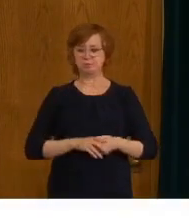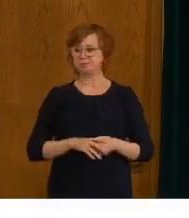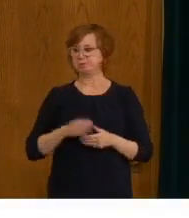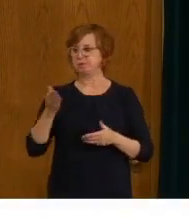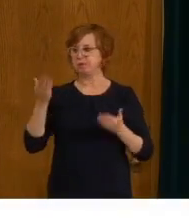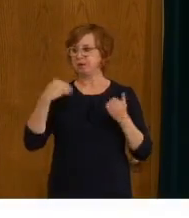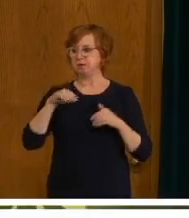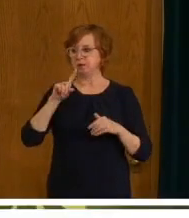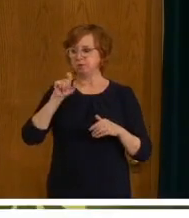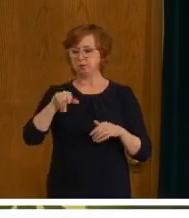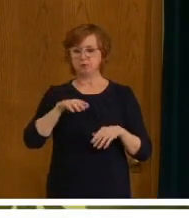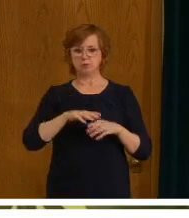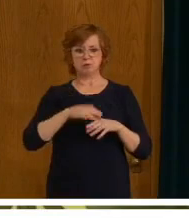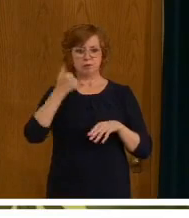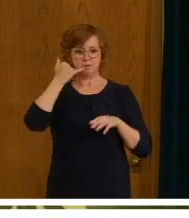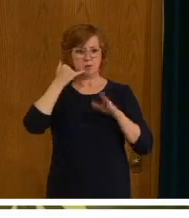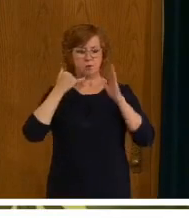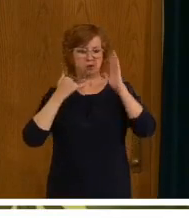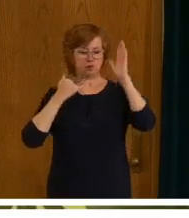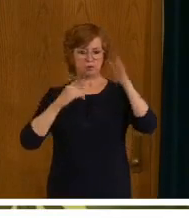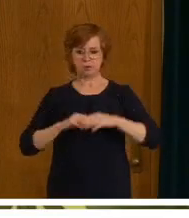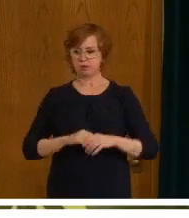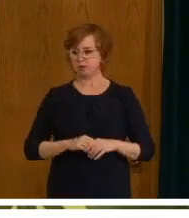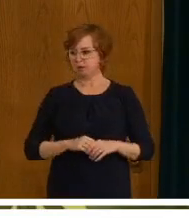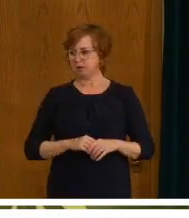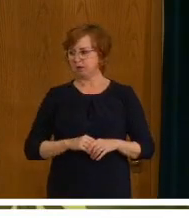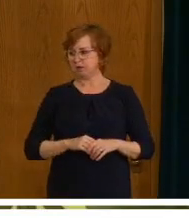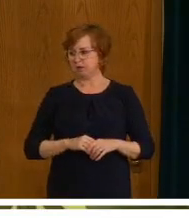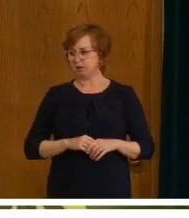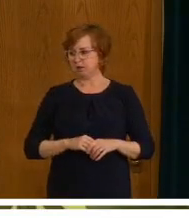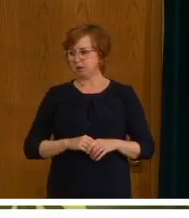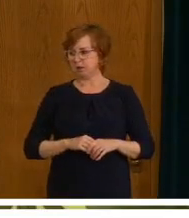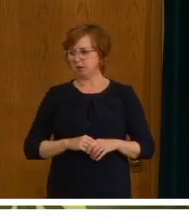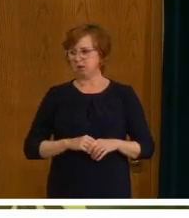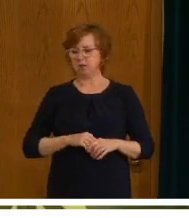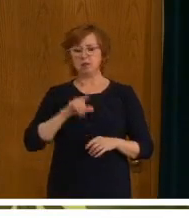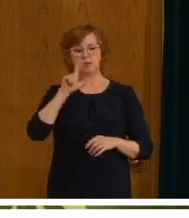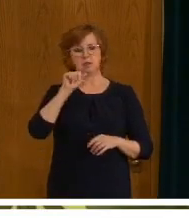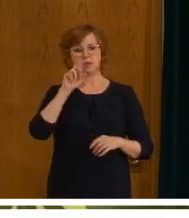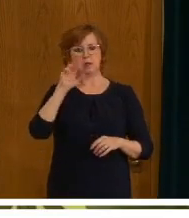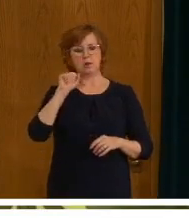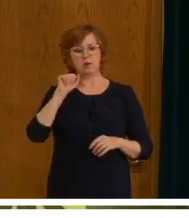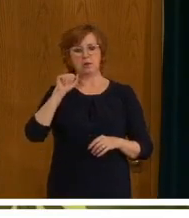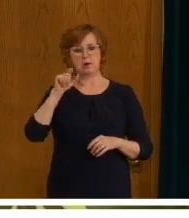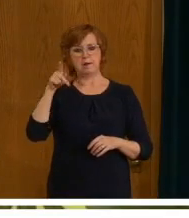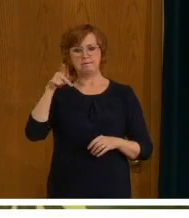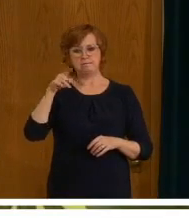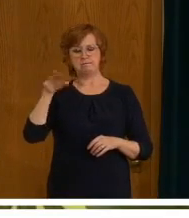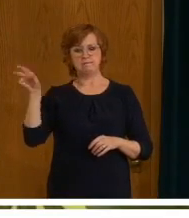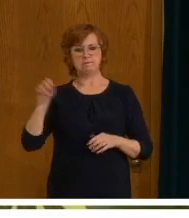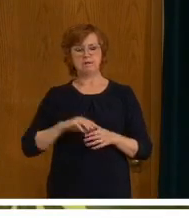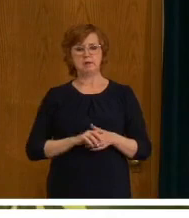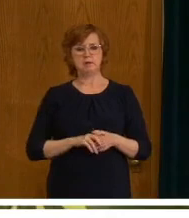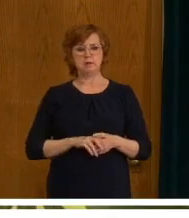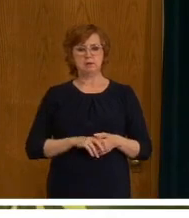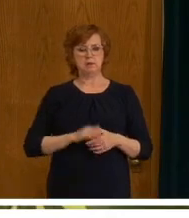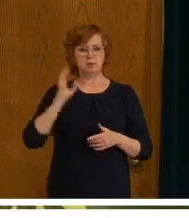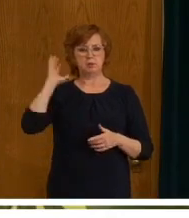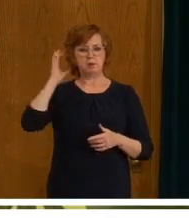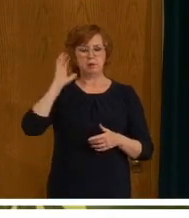We'll take another question on the line. Operator? We have Laura Falmanoff with 650 CKOM.